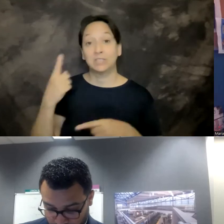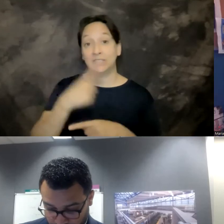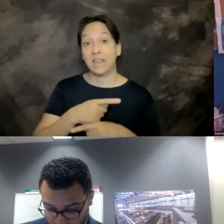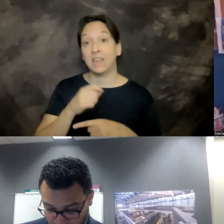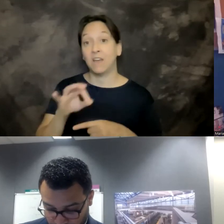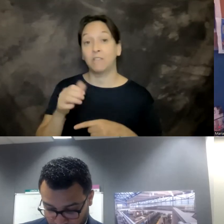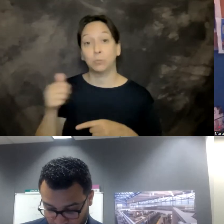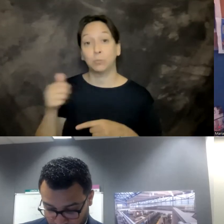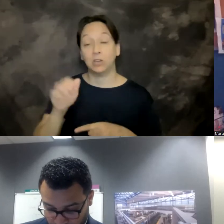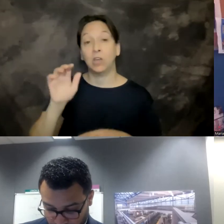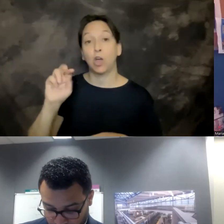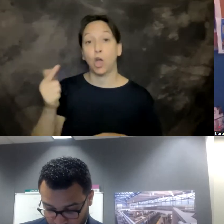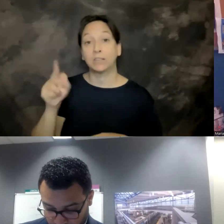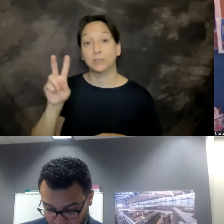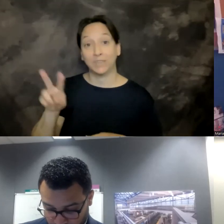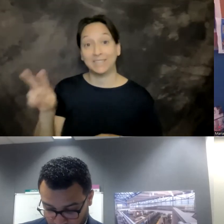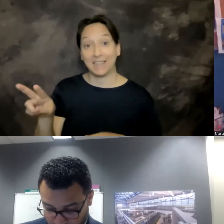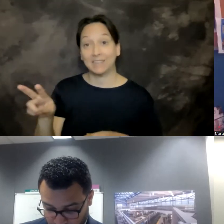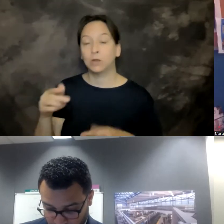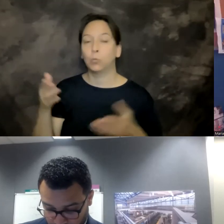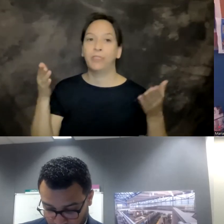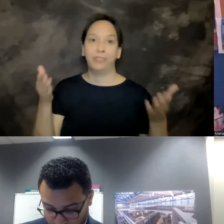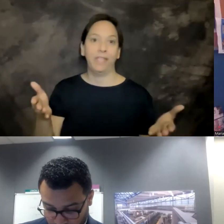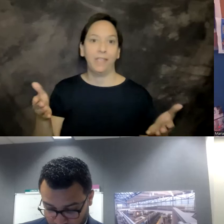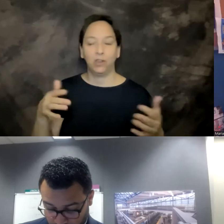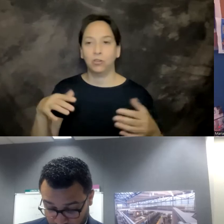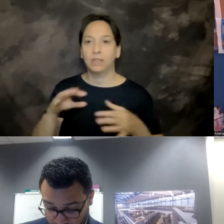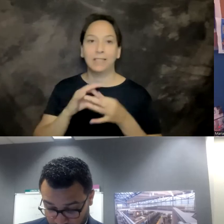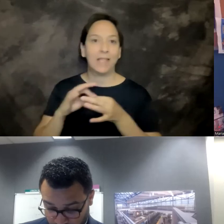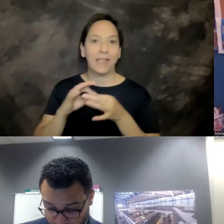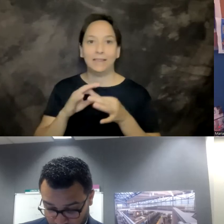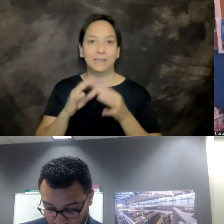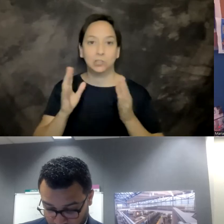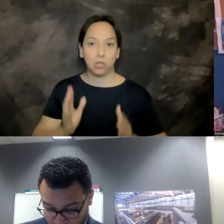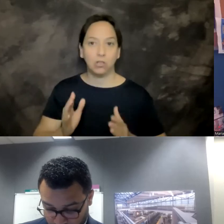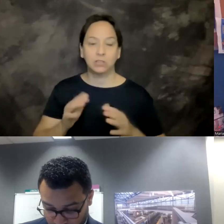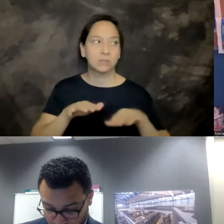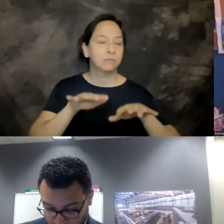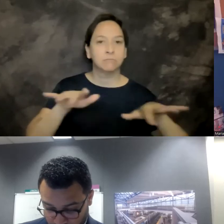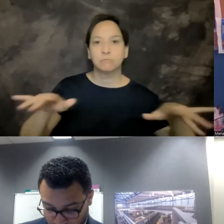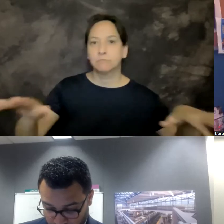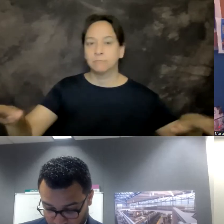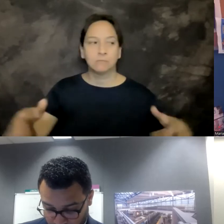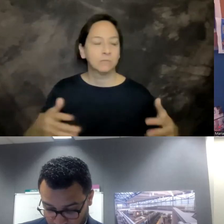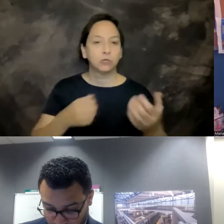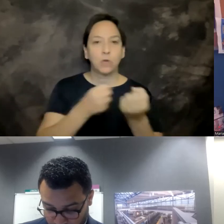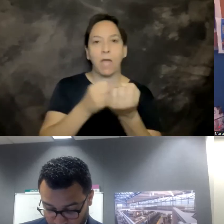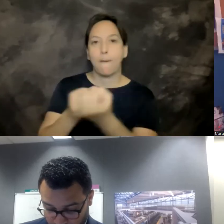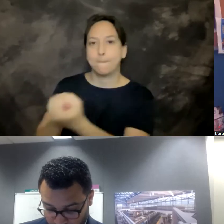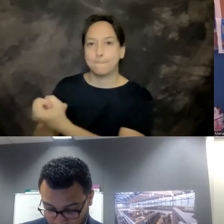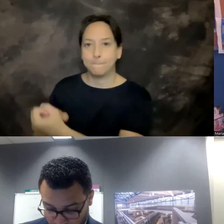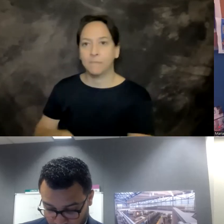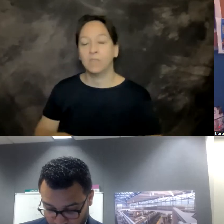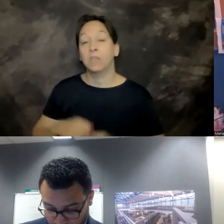Monday, August 22nd, we'll be out there. Our liaisons will be out there at a bunch of different stops to be able to help commuters. And then we'll also be